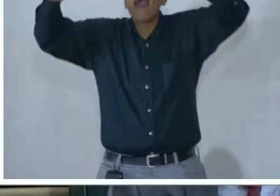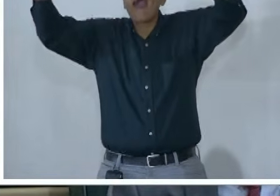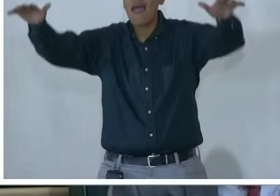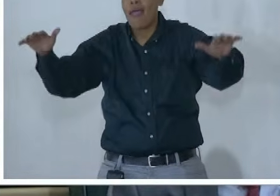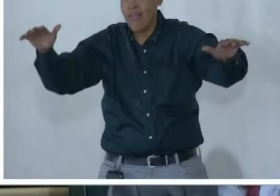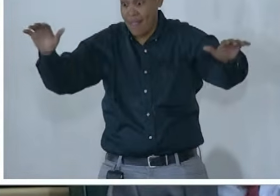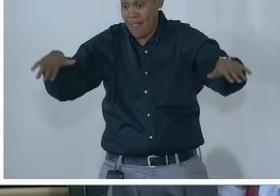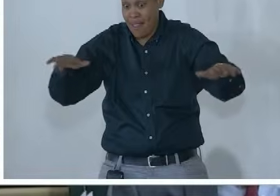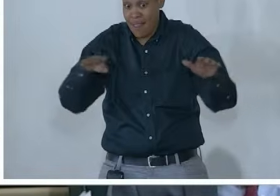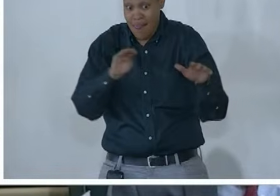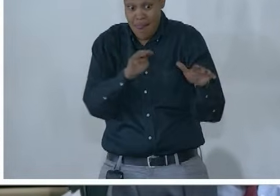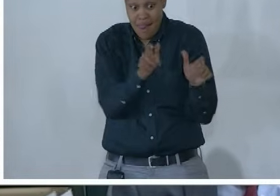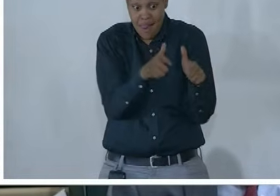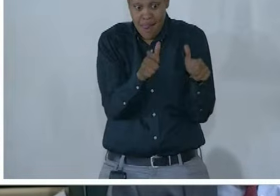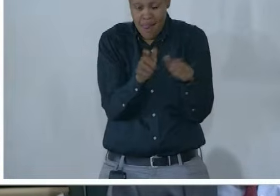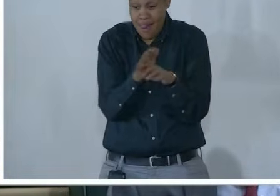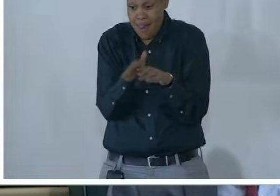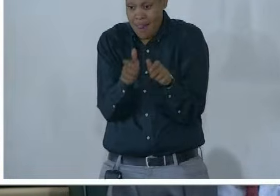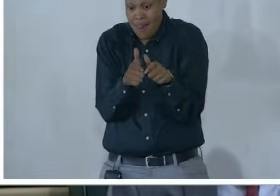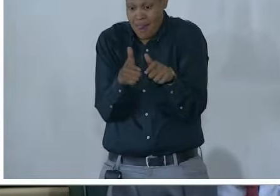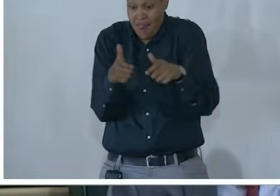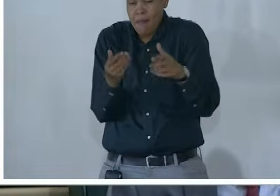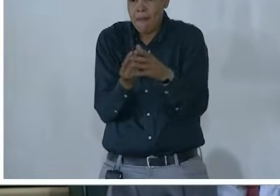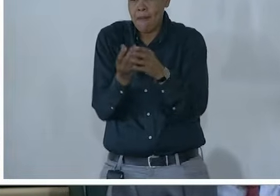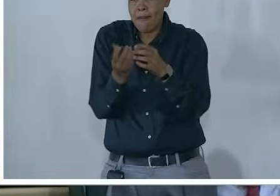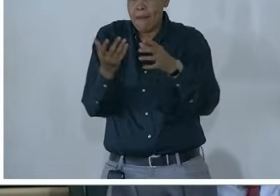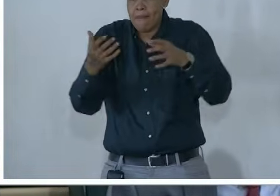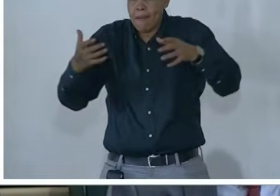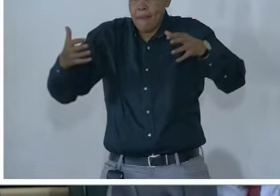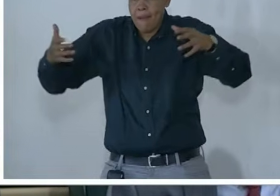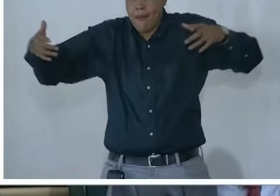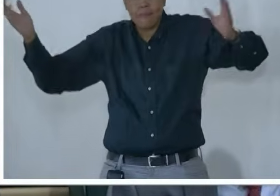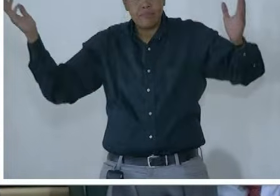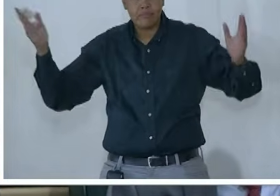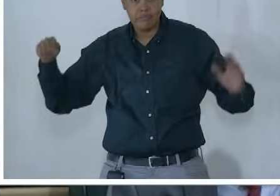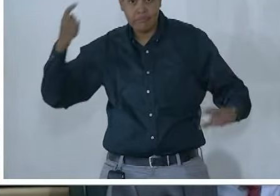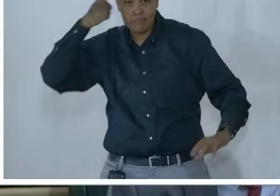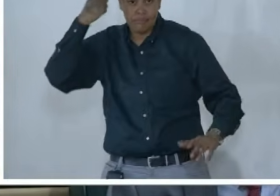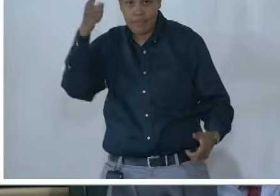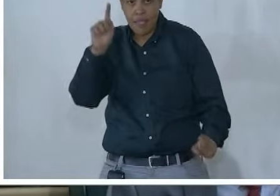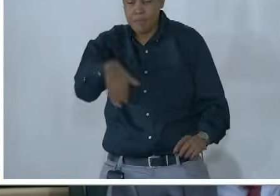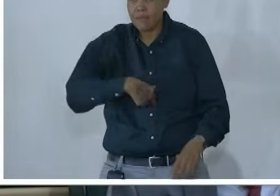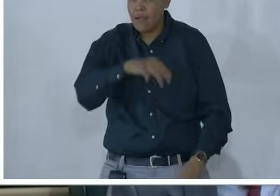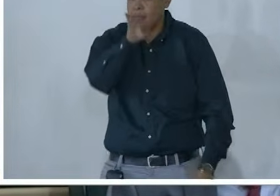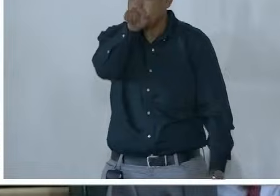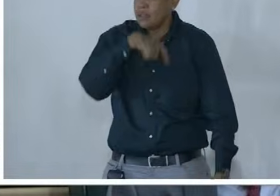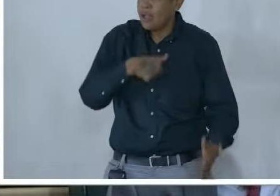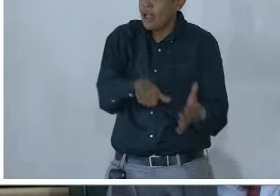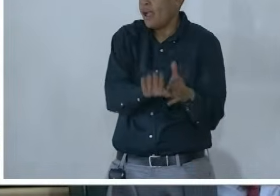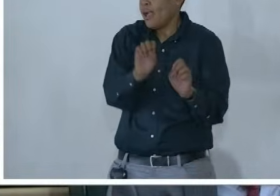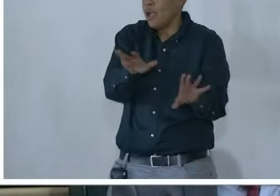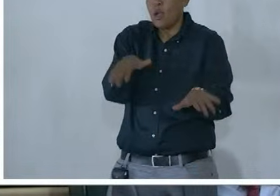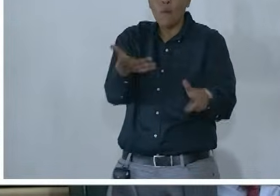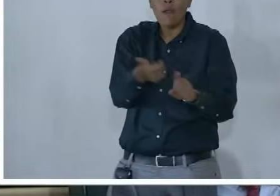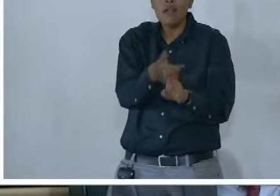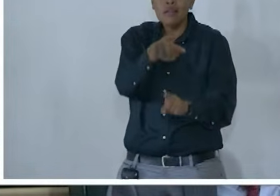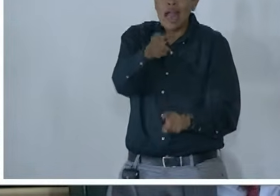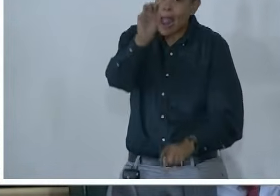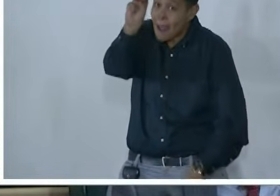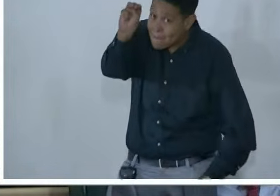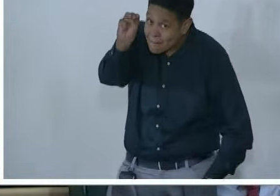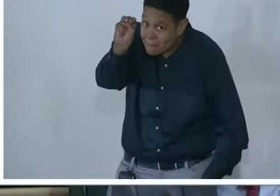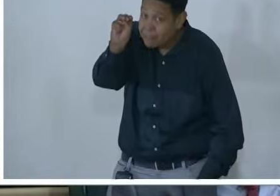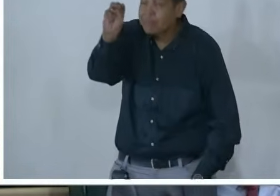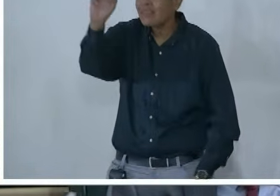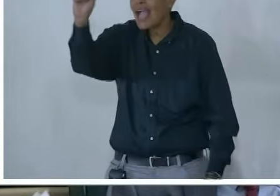in the MSME sector. And for those MSMEs, and I put emphasis on the M and